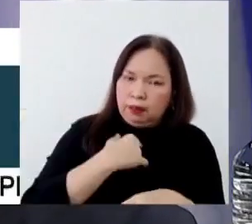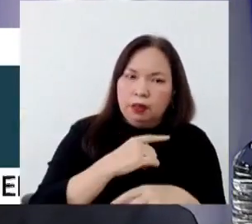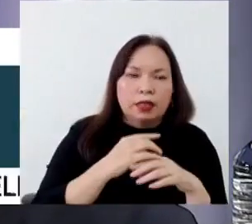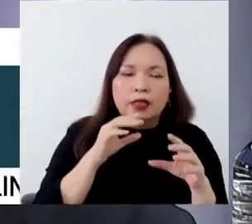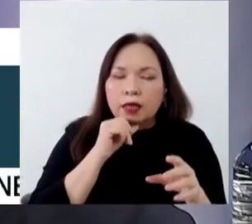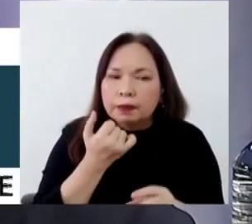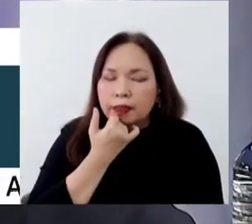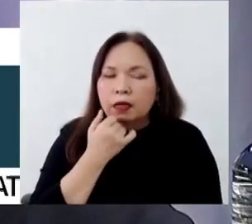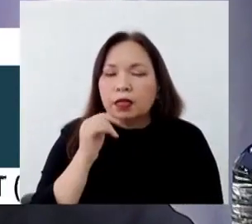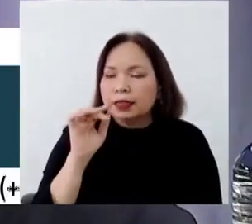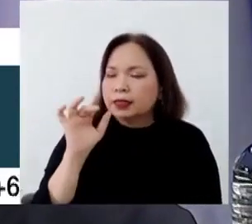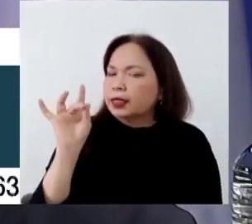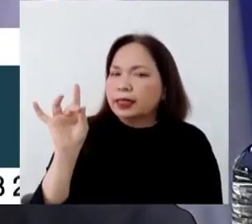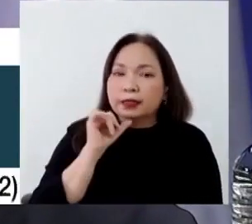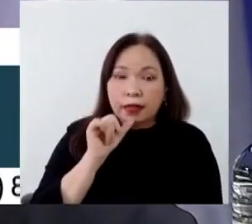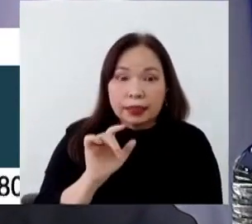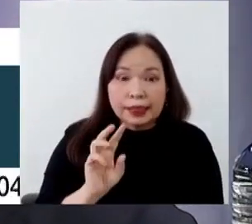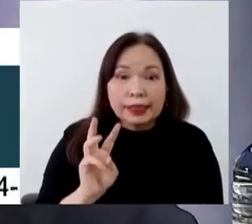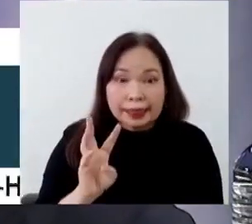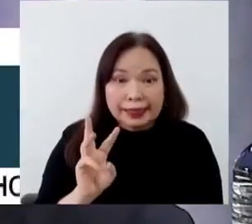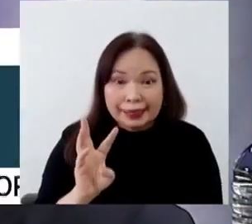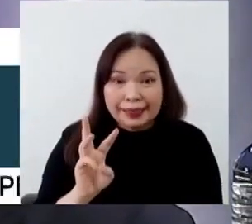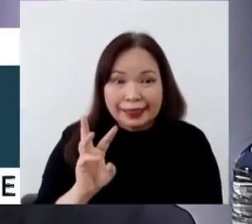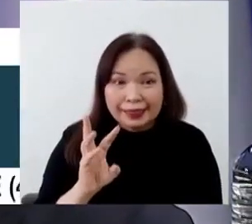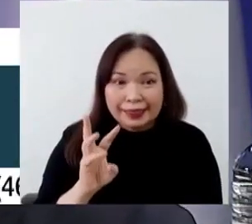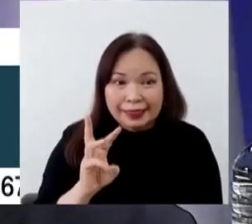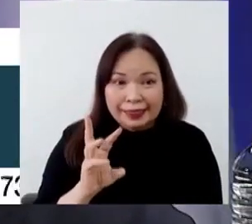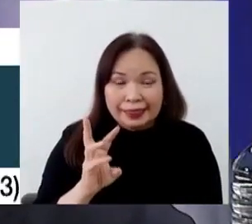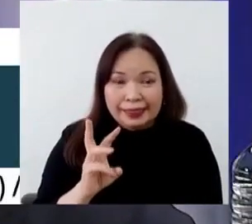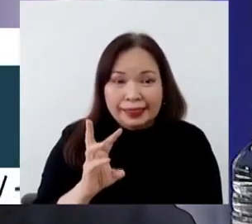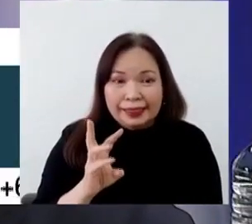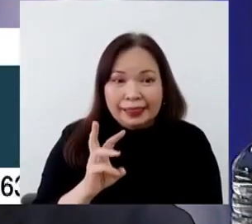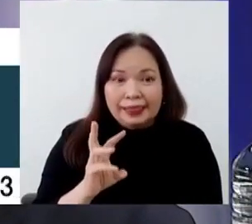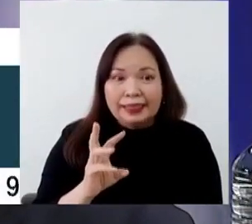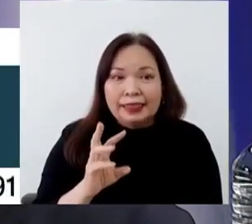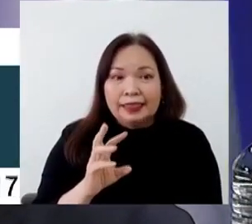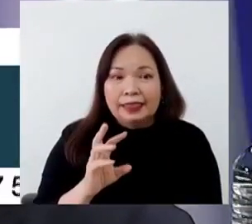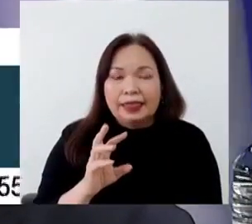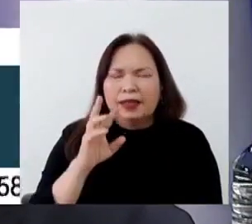October 16. There are 8 of them leaving on October 16. Sorry.